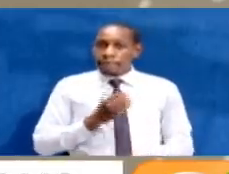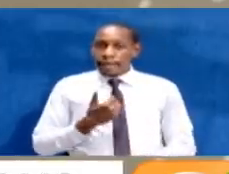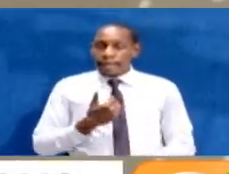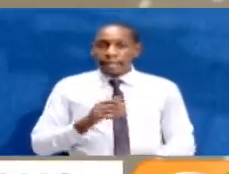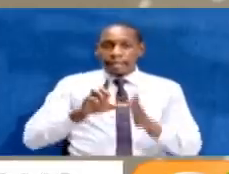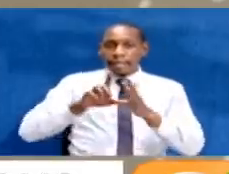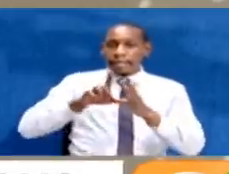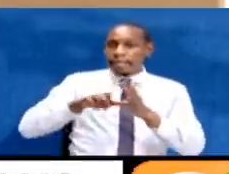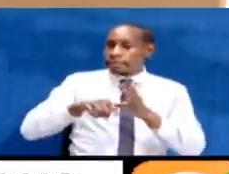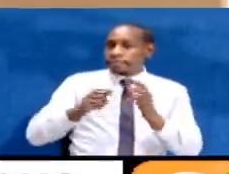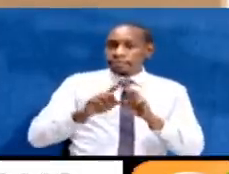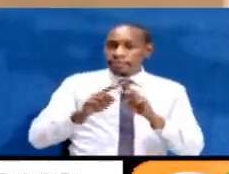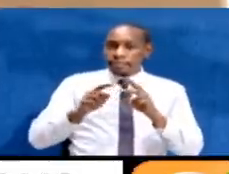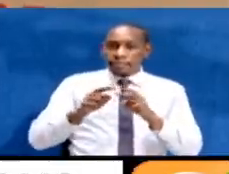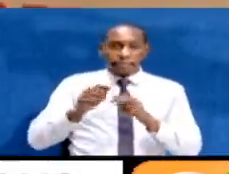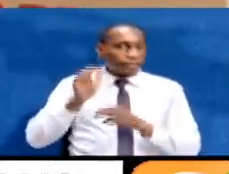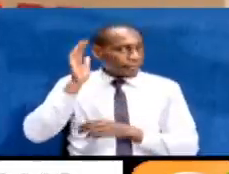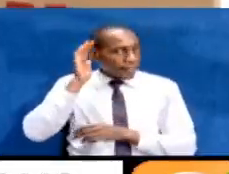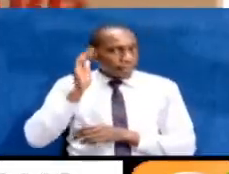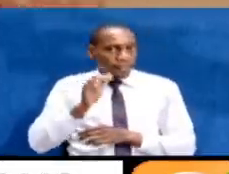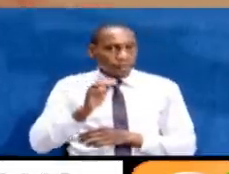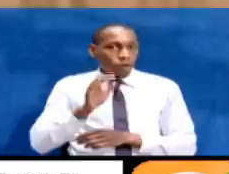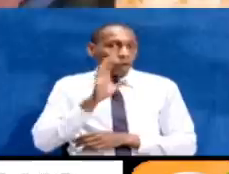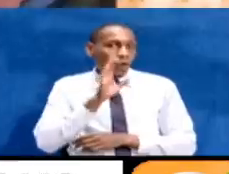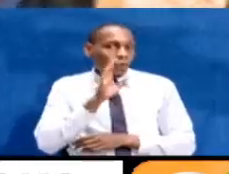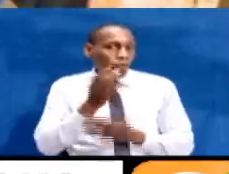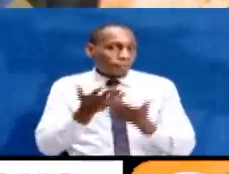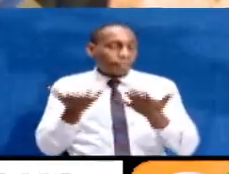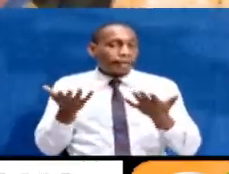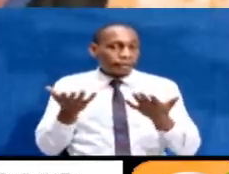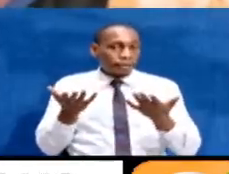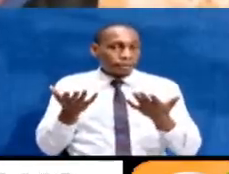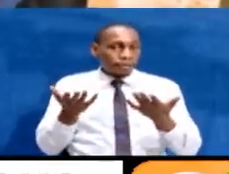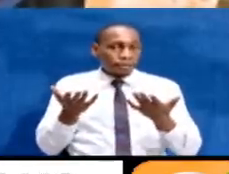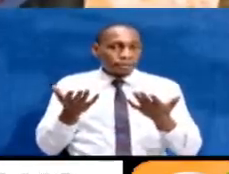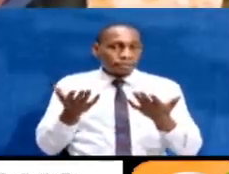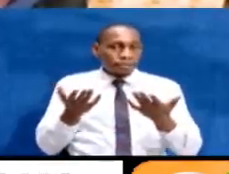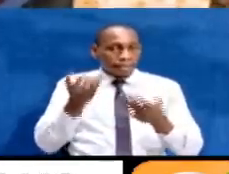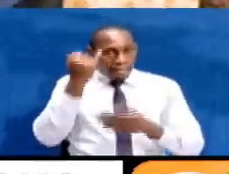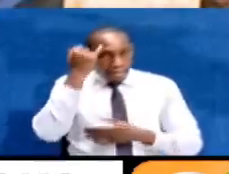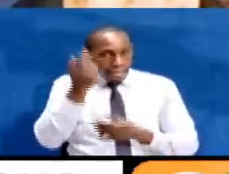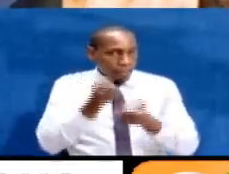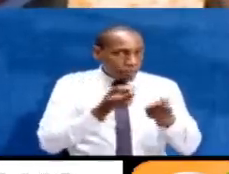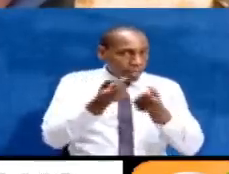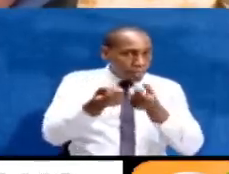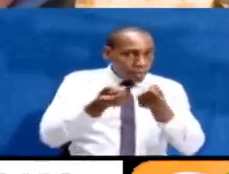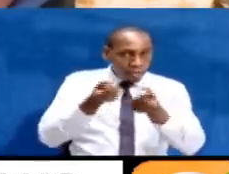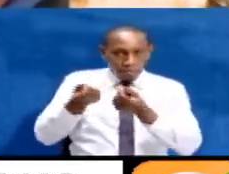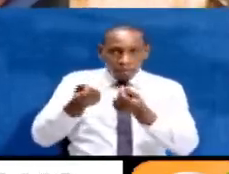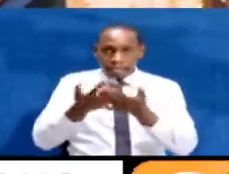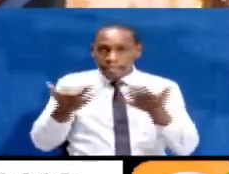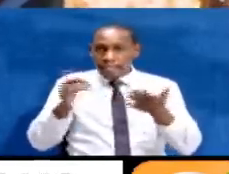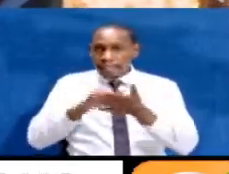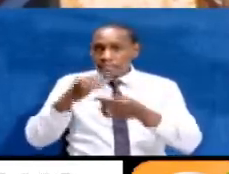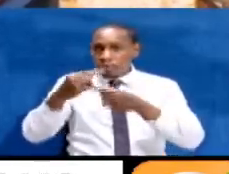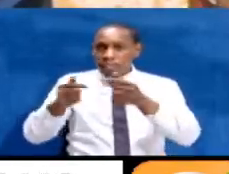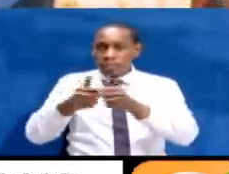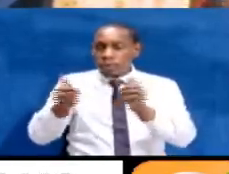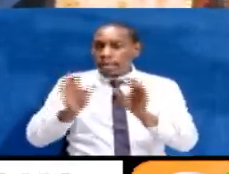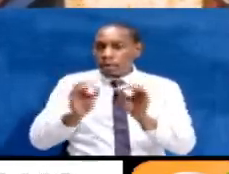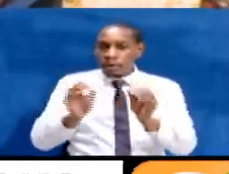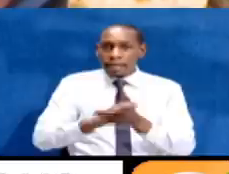then all of a sudden we started hearing murmurs and, you know, what you call fununu of certain things not going